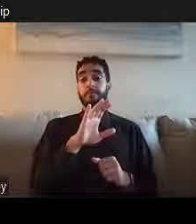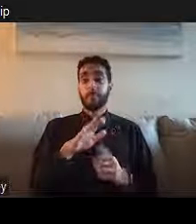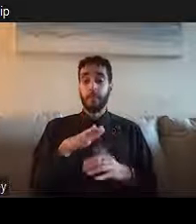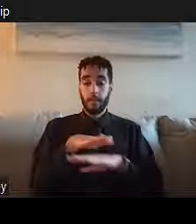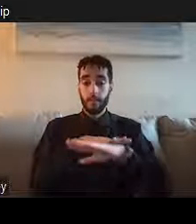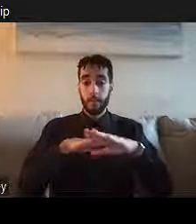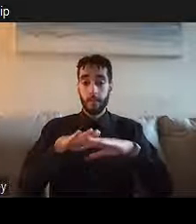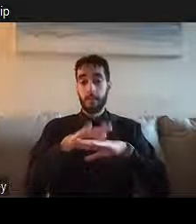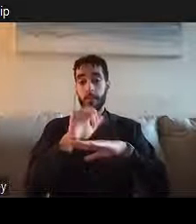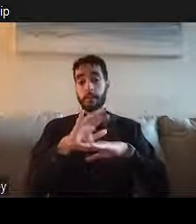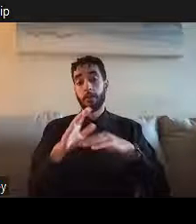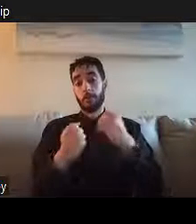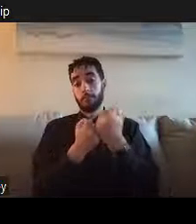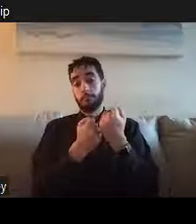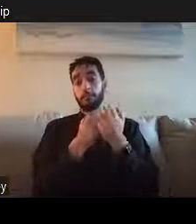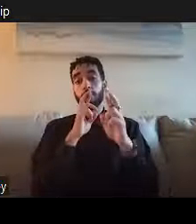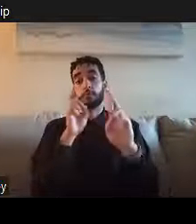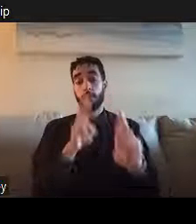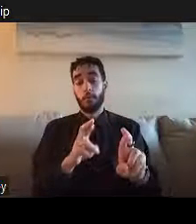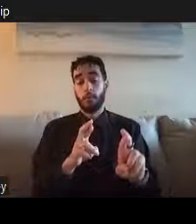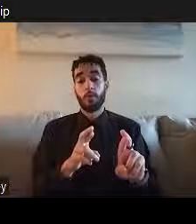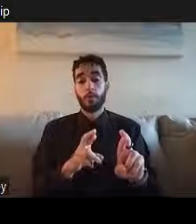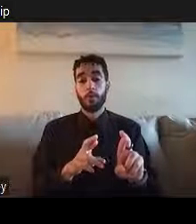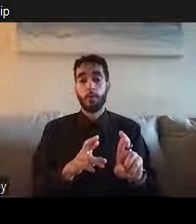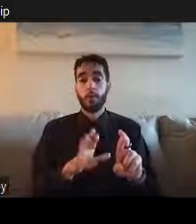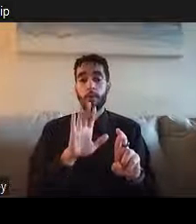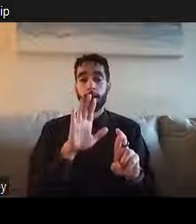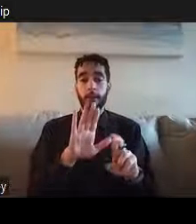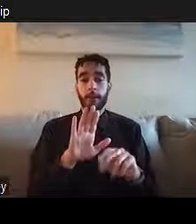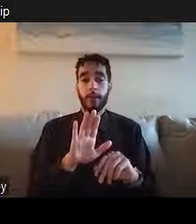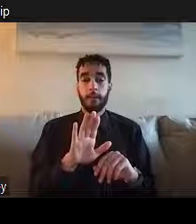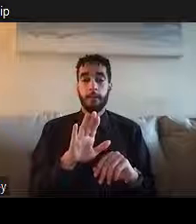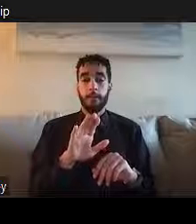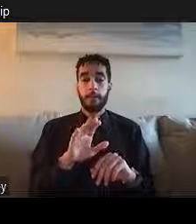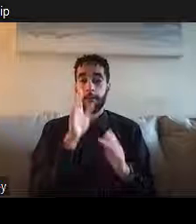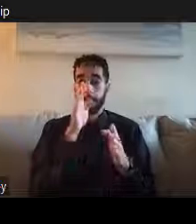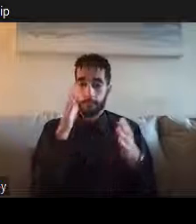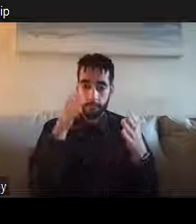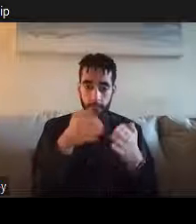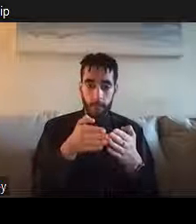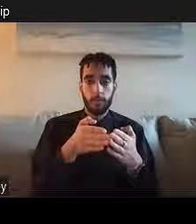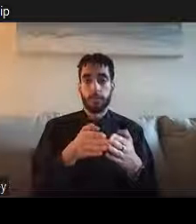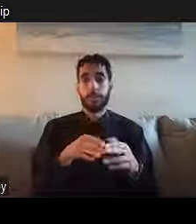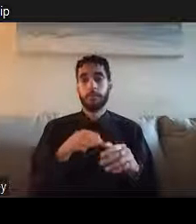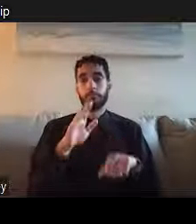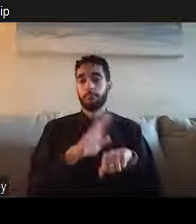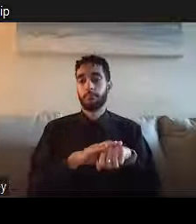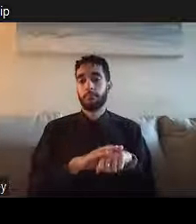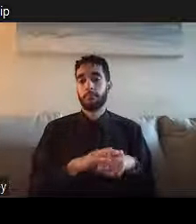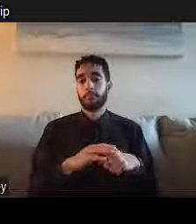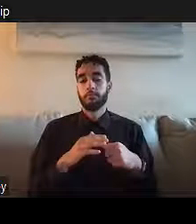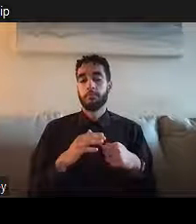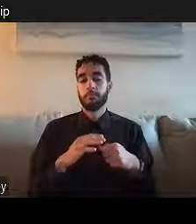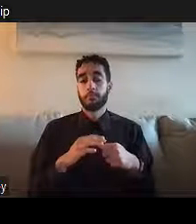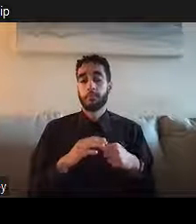everything, all 4 of these domains are person-centered, equity-focused, and data-driven. So it's not just the